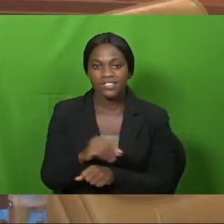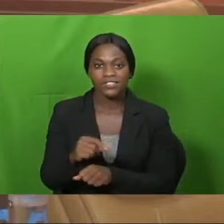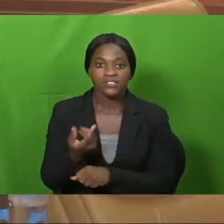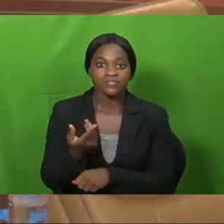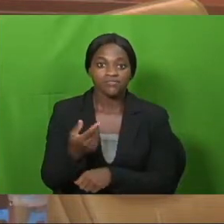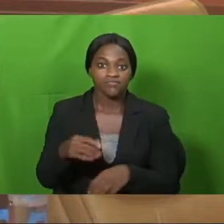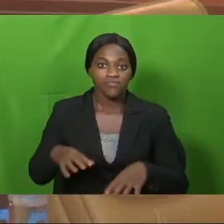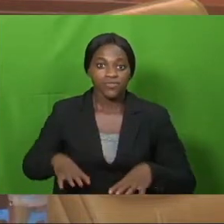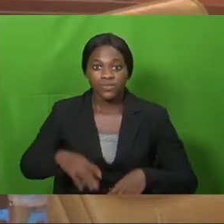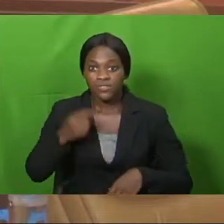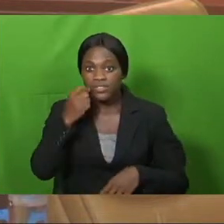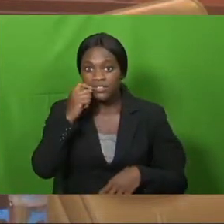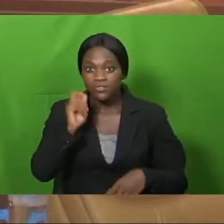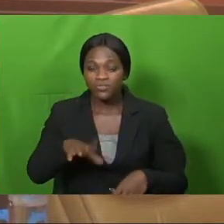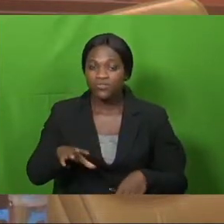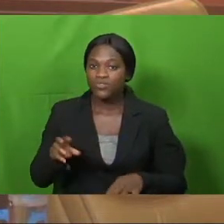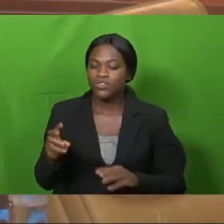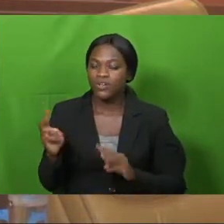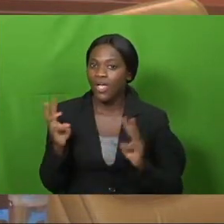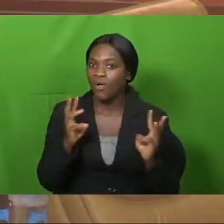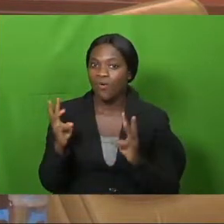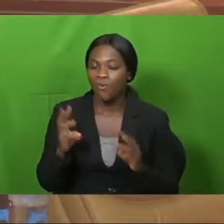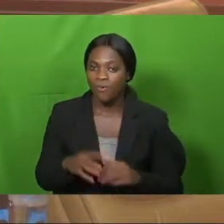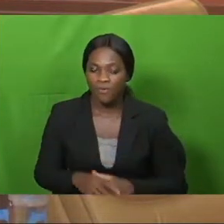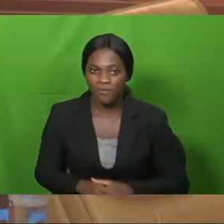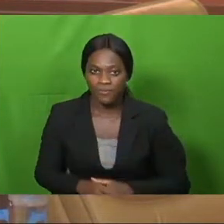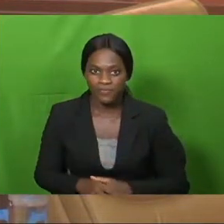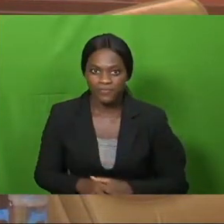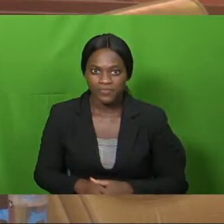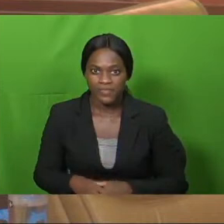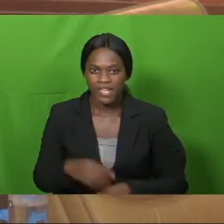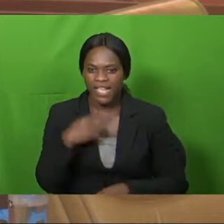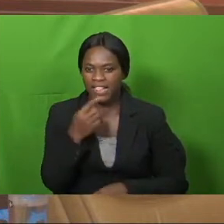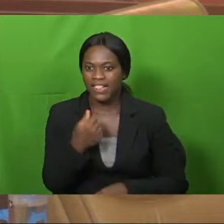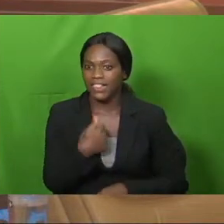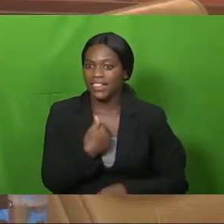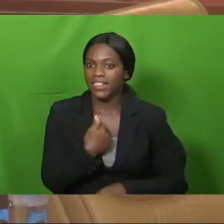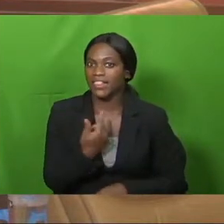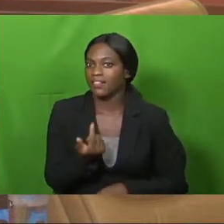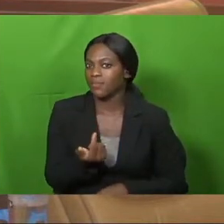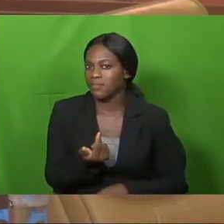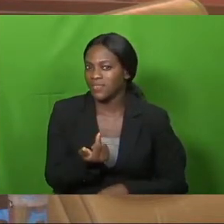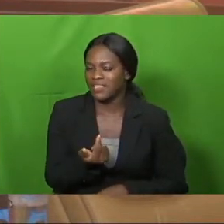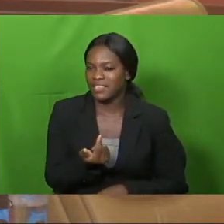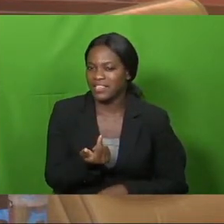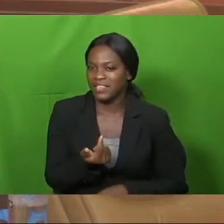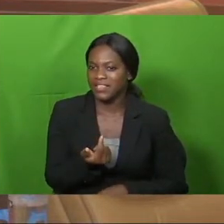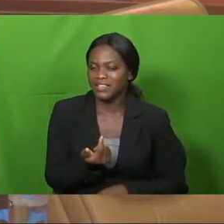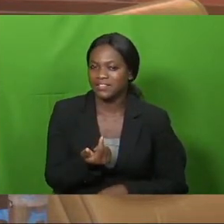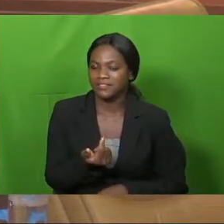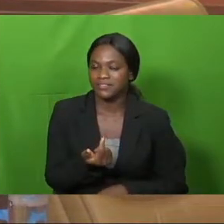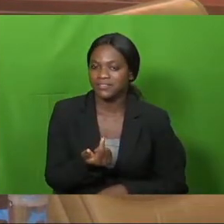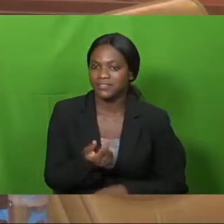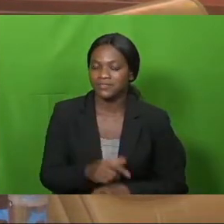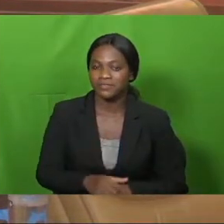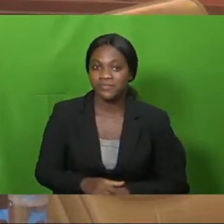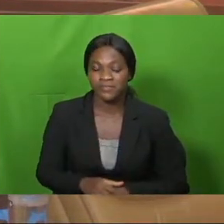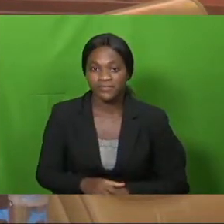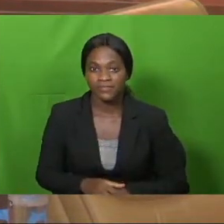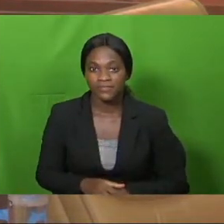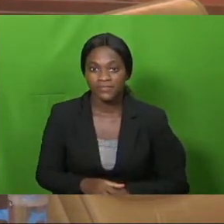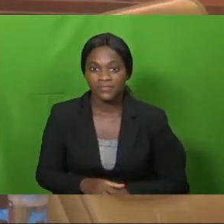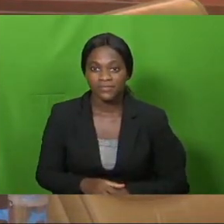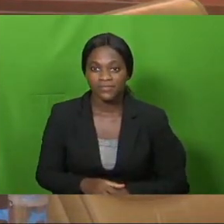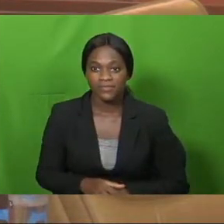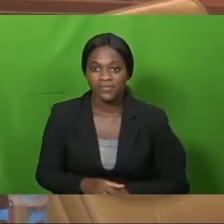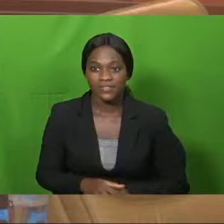Russia-Ukraine war. And he was telling me in a very banal manner that even